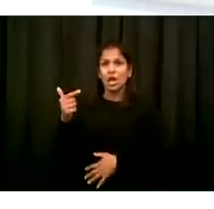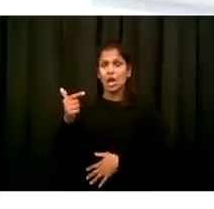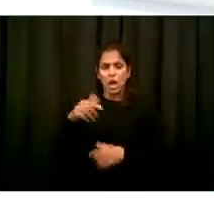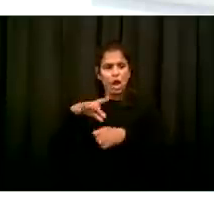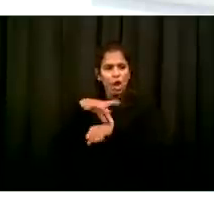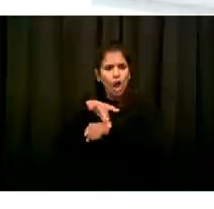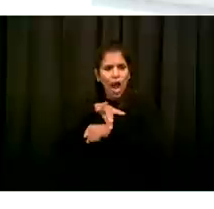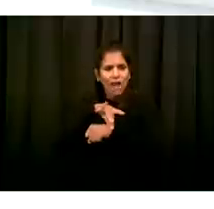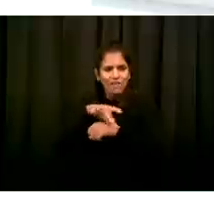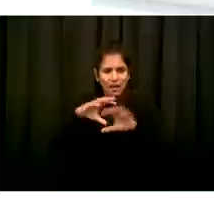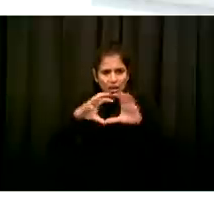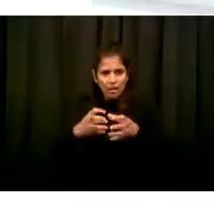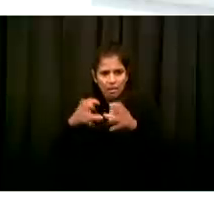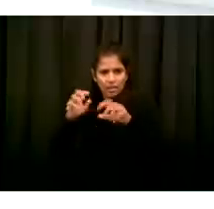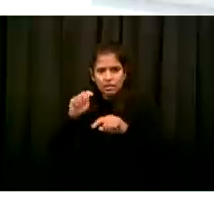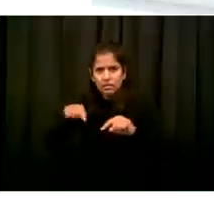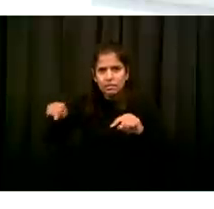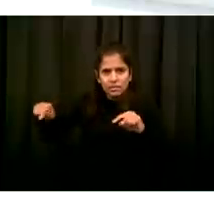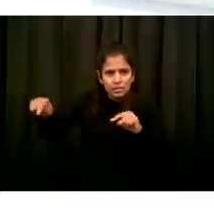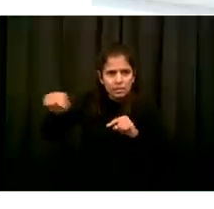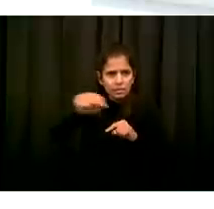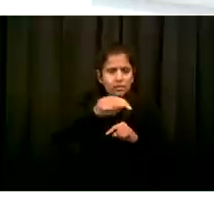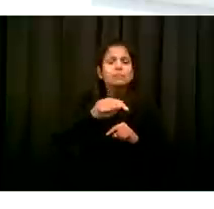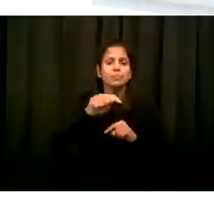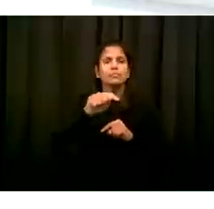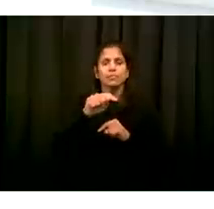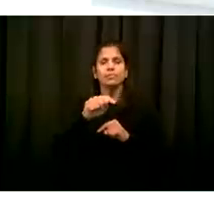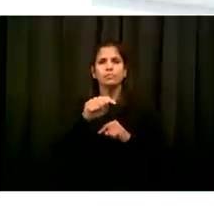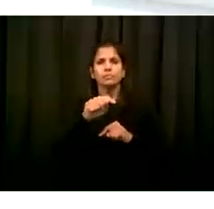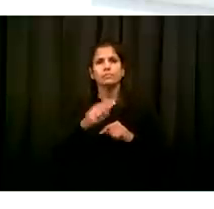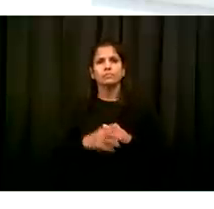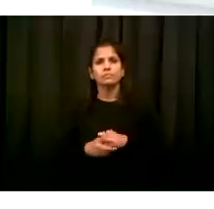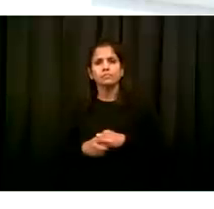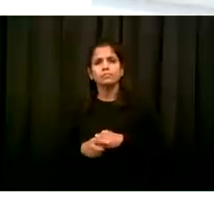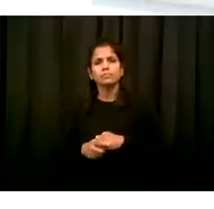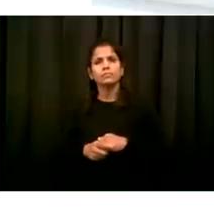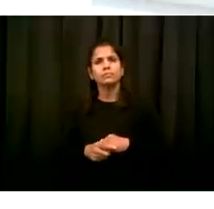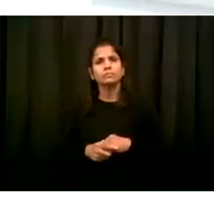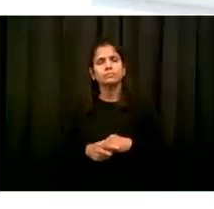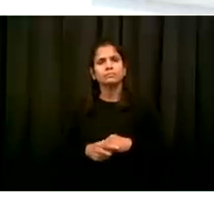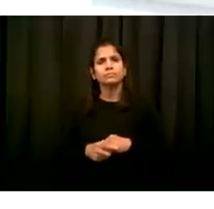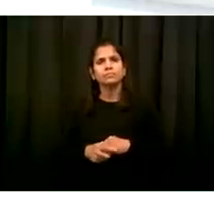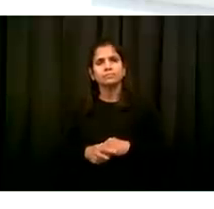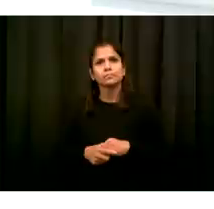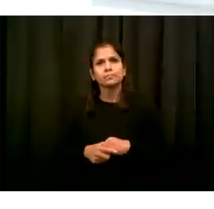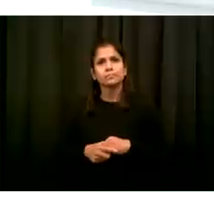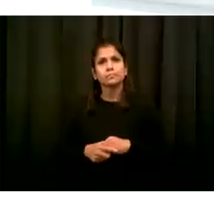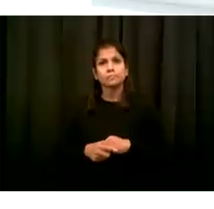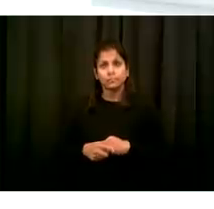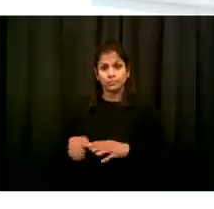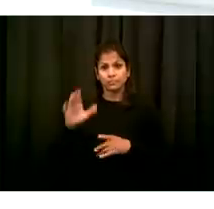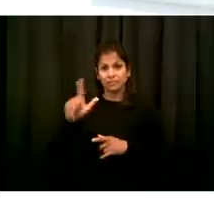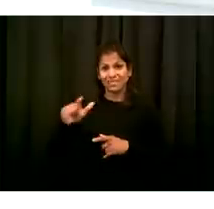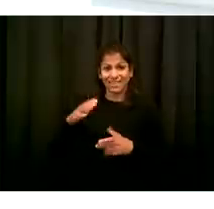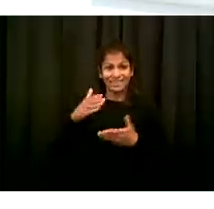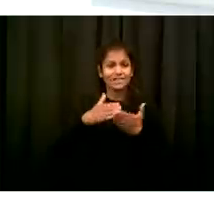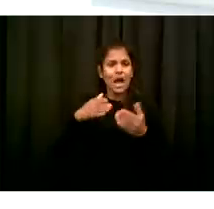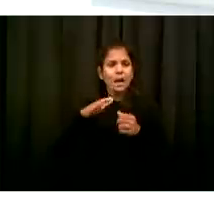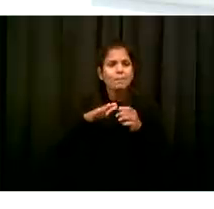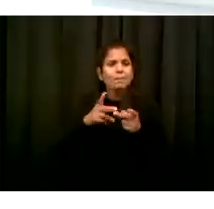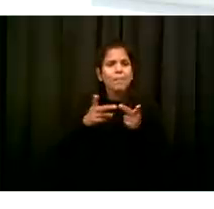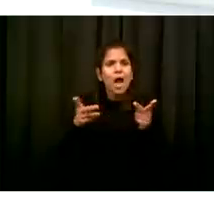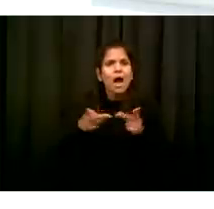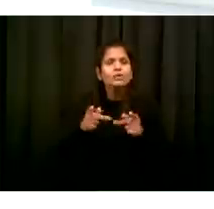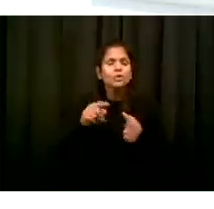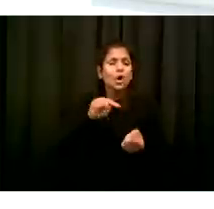a healthcare setting, you know, a nursing home, or other areas where we know, you know, there are higher risk